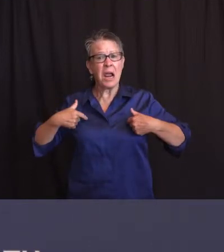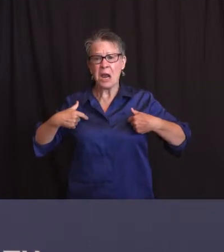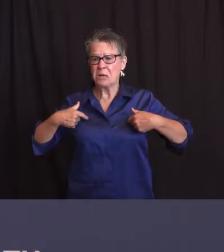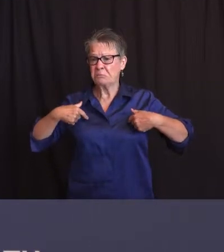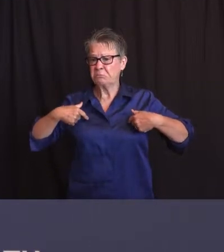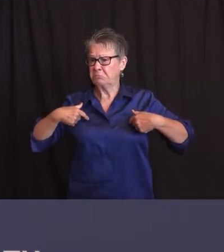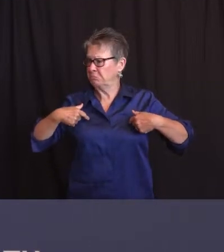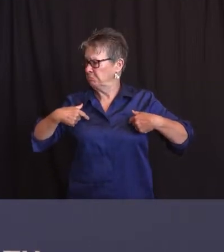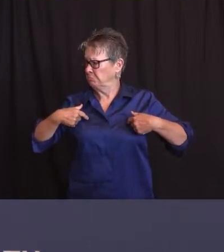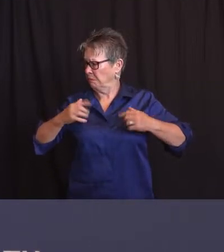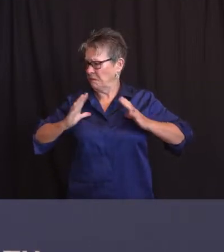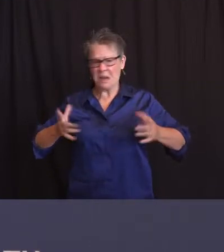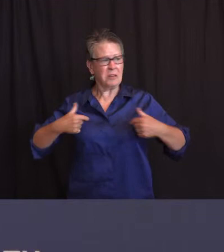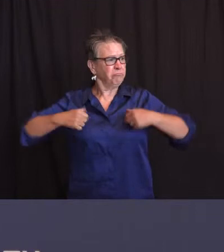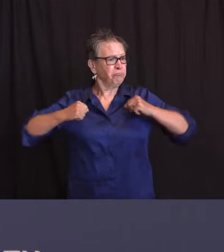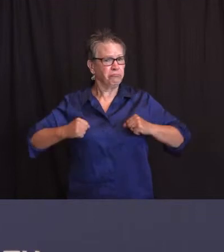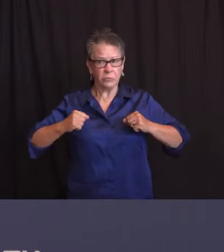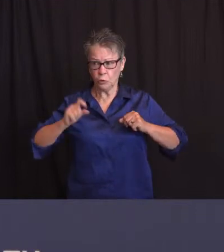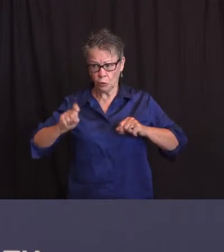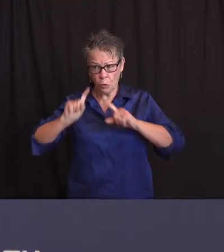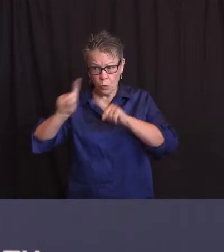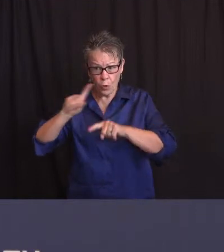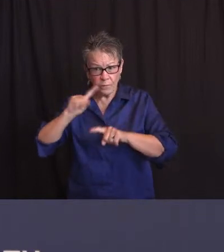that you guys would recommend?